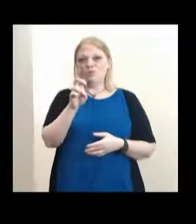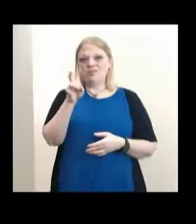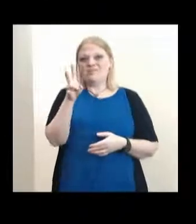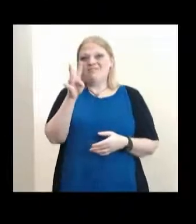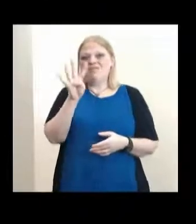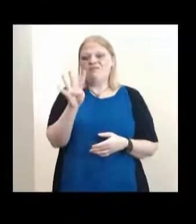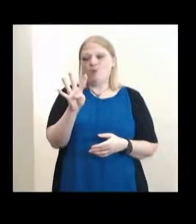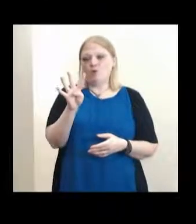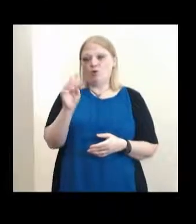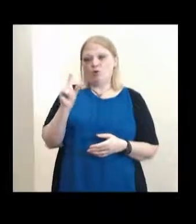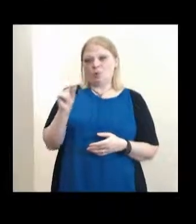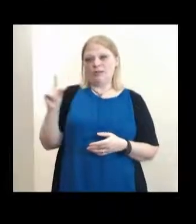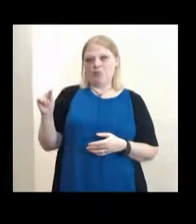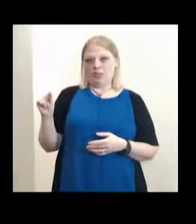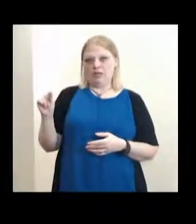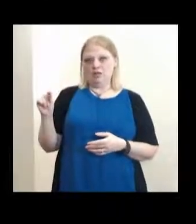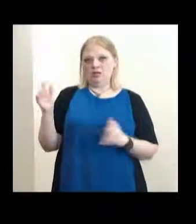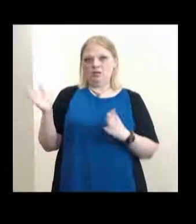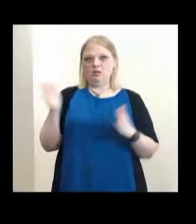1,274 in 2020,